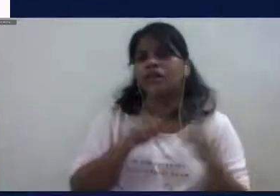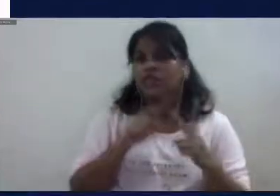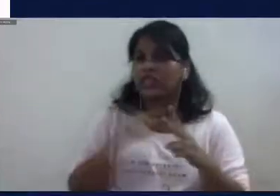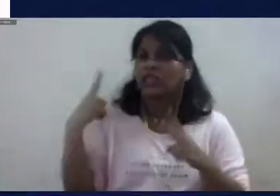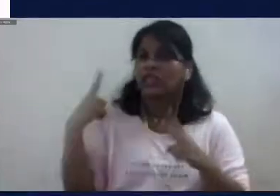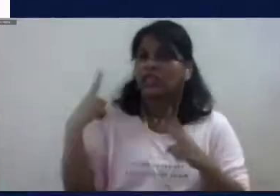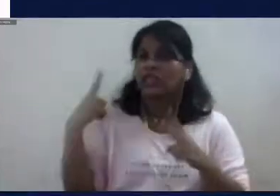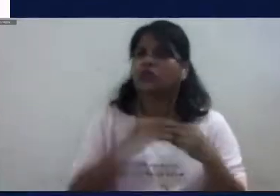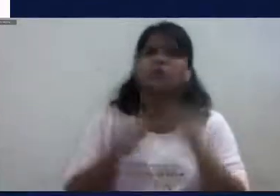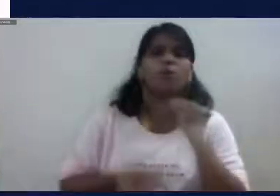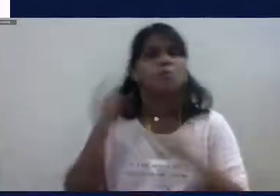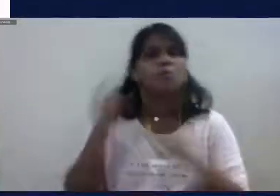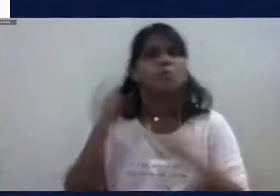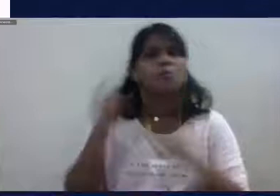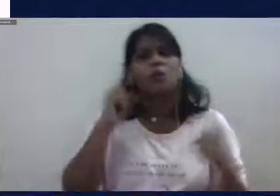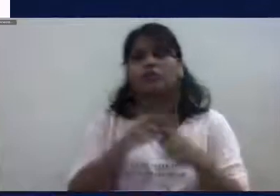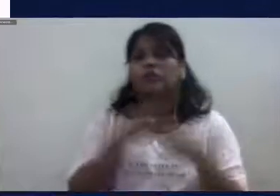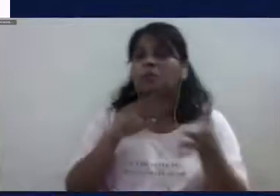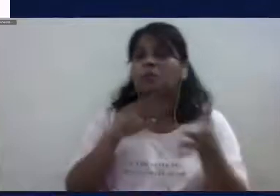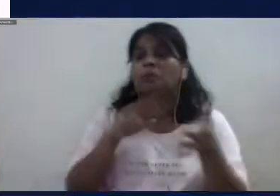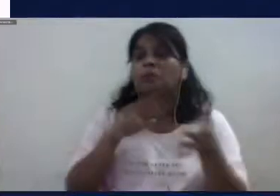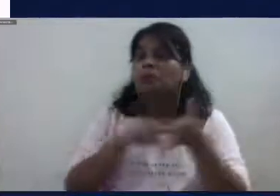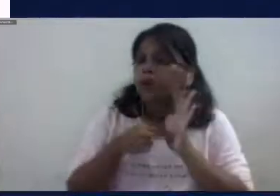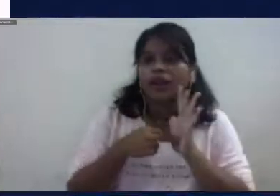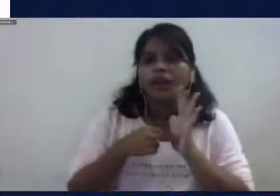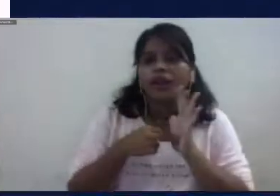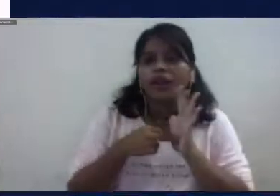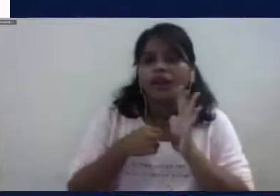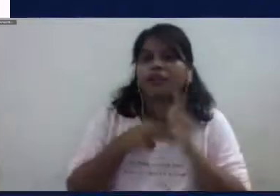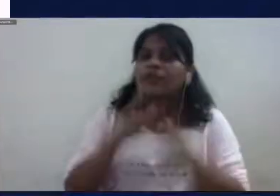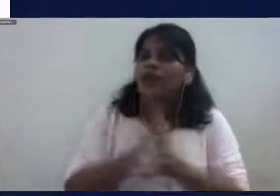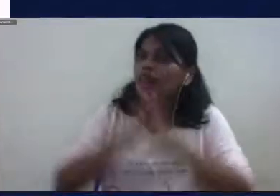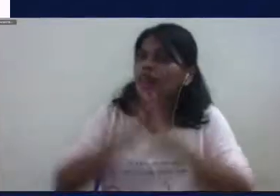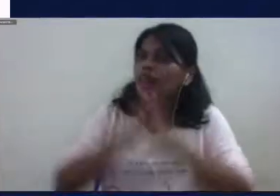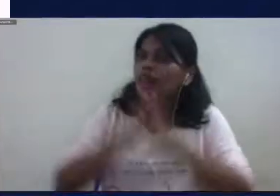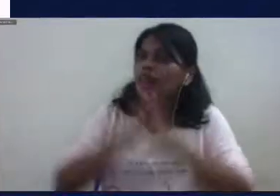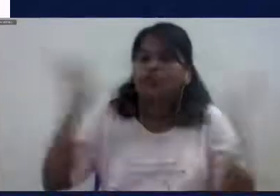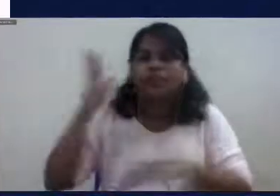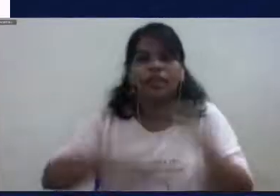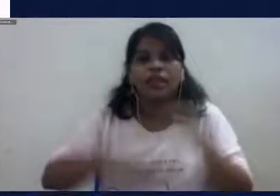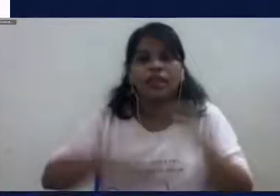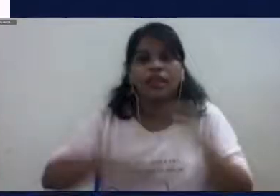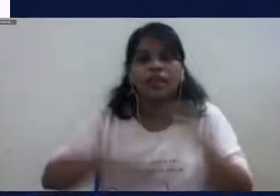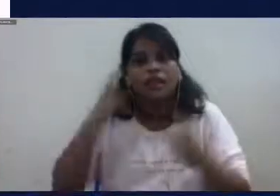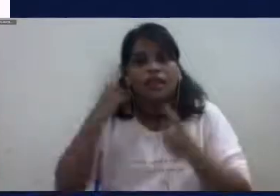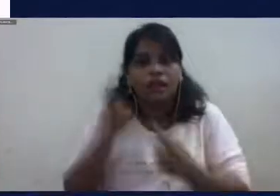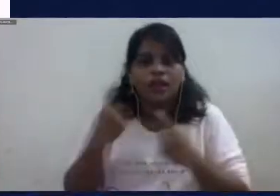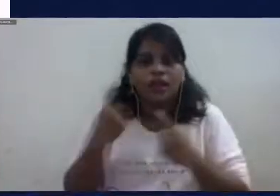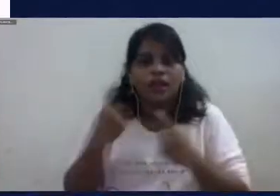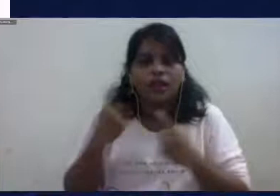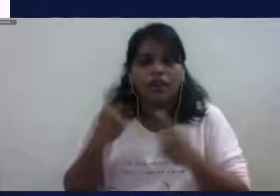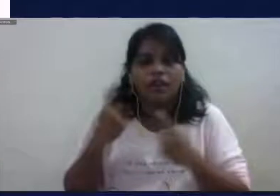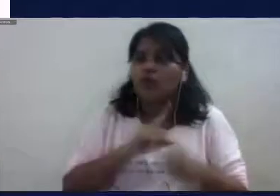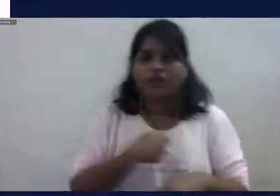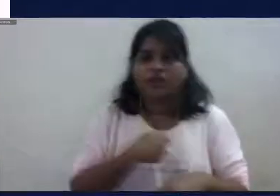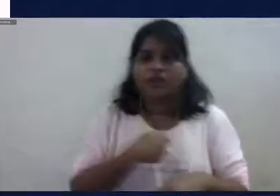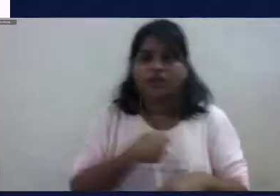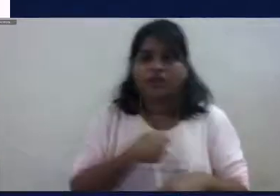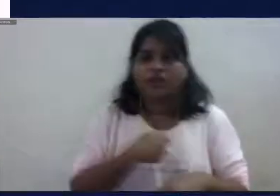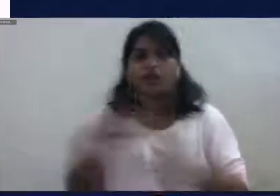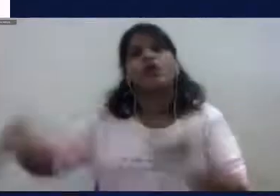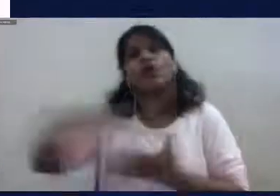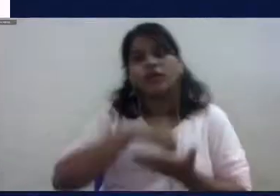purpose. It's about meaning. It's about thinking larger than ourselves and our